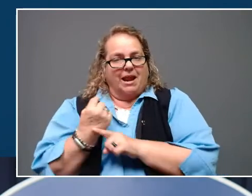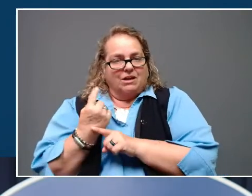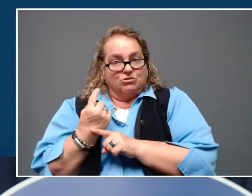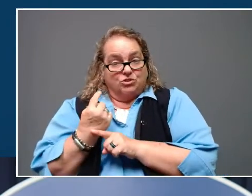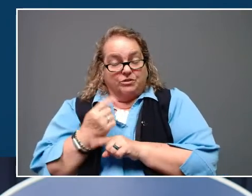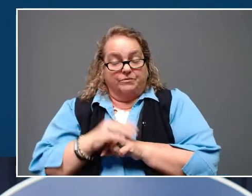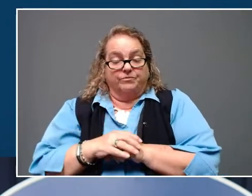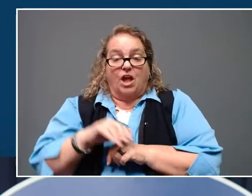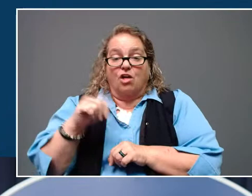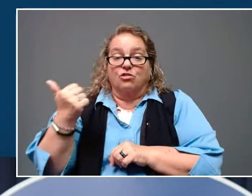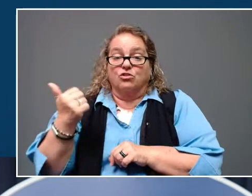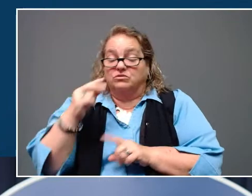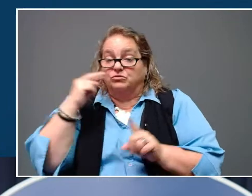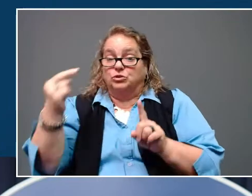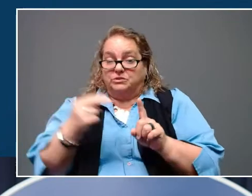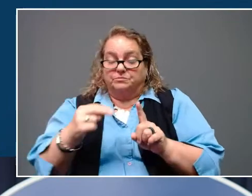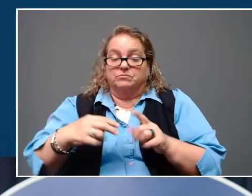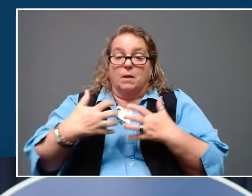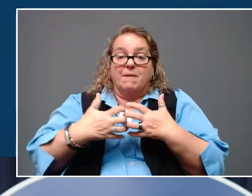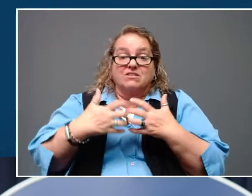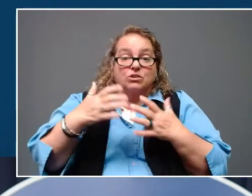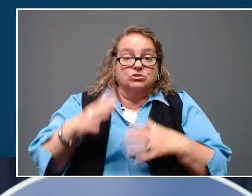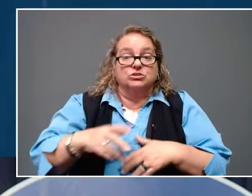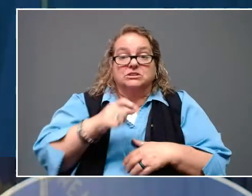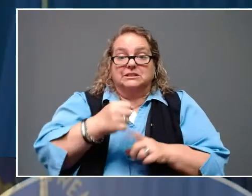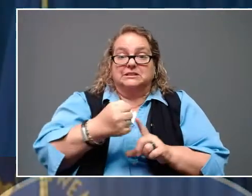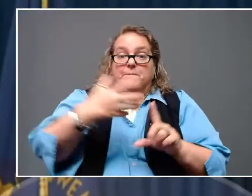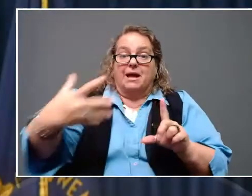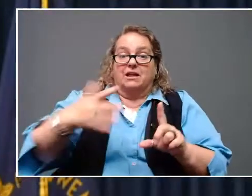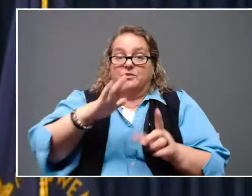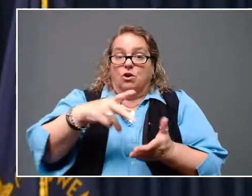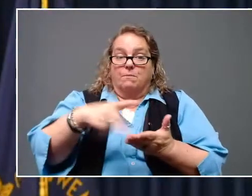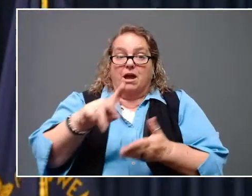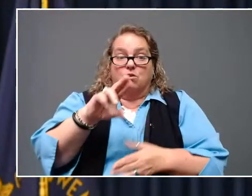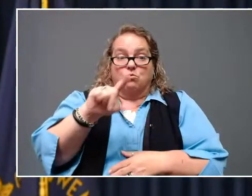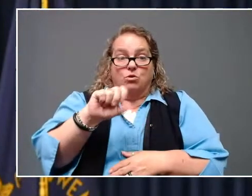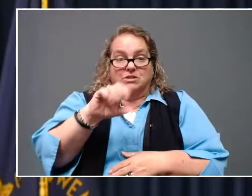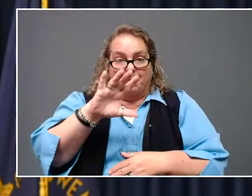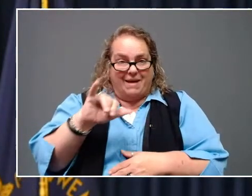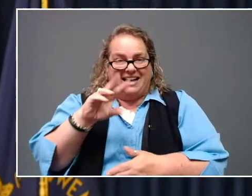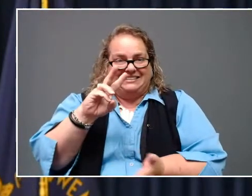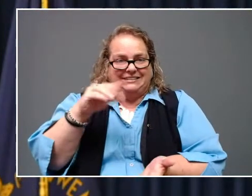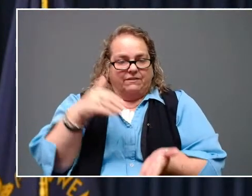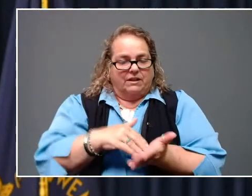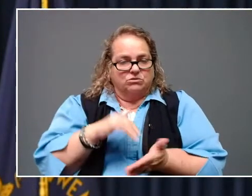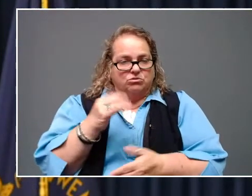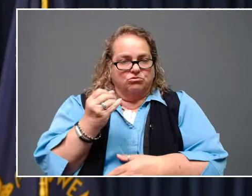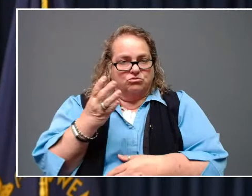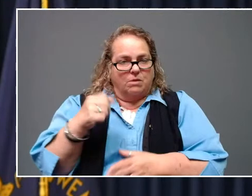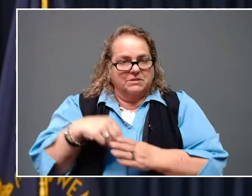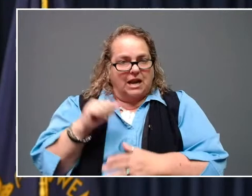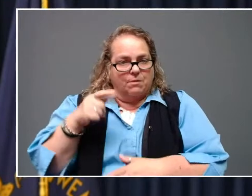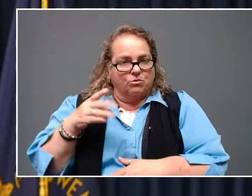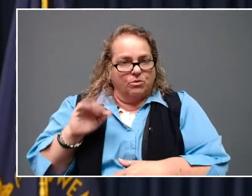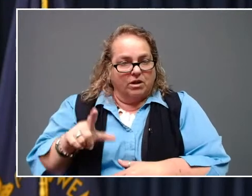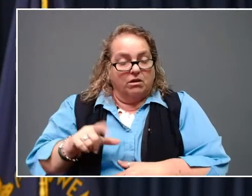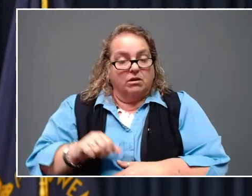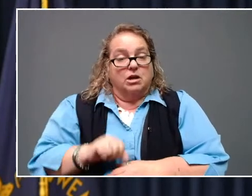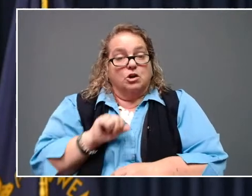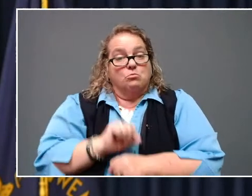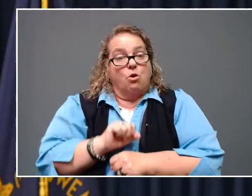include manufacturers expanded payrolls by 6,000 jobs in April. Employment in financial activity sector